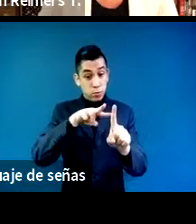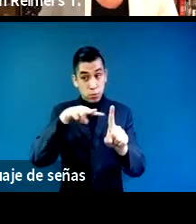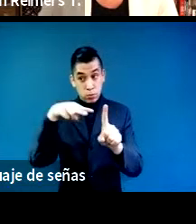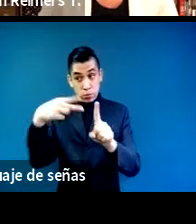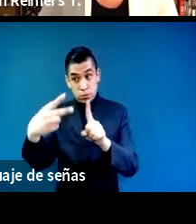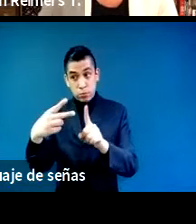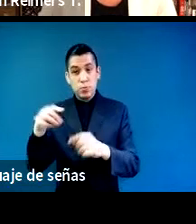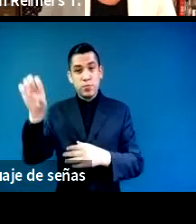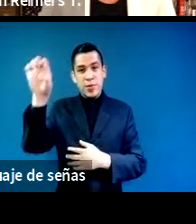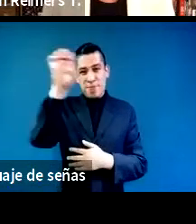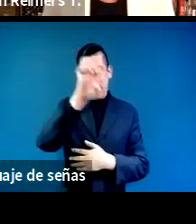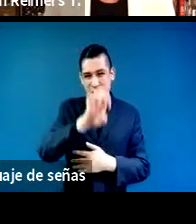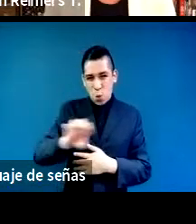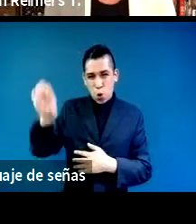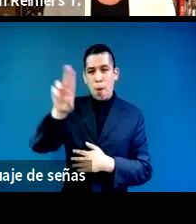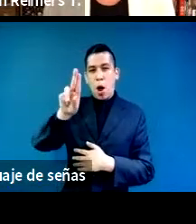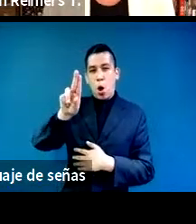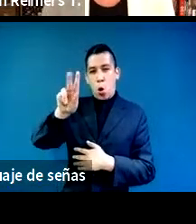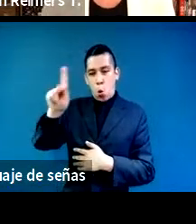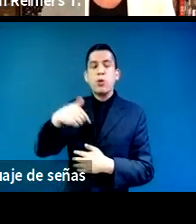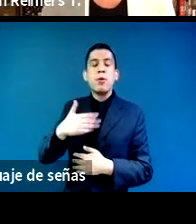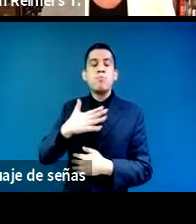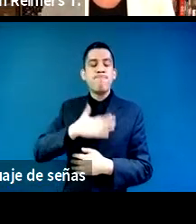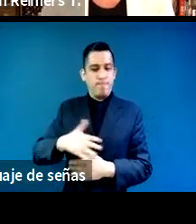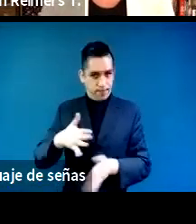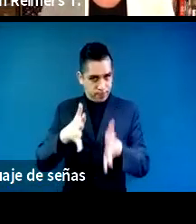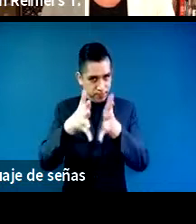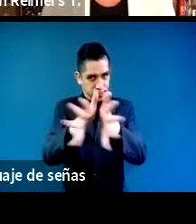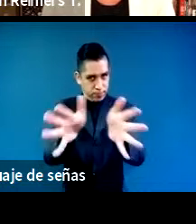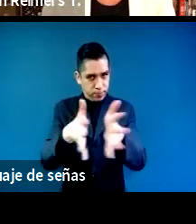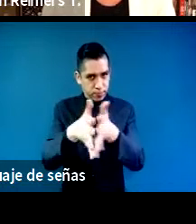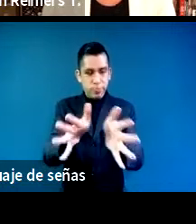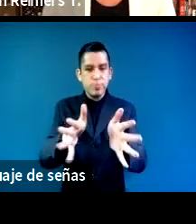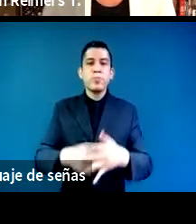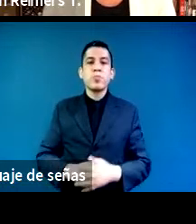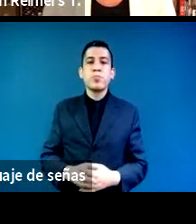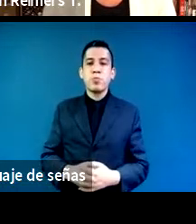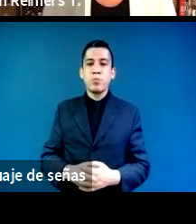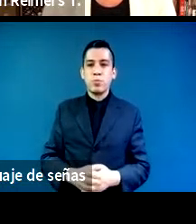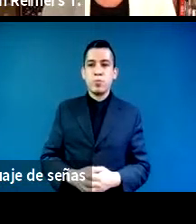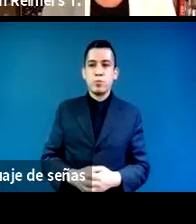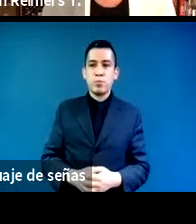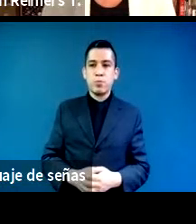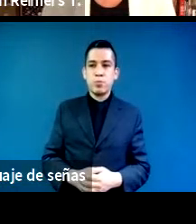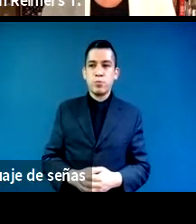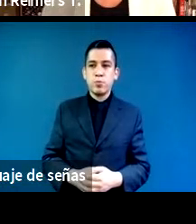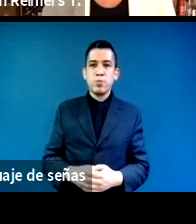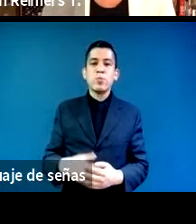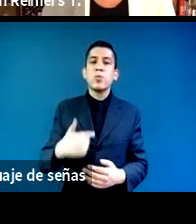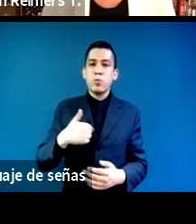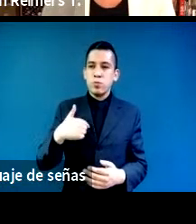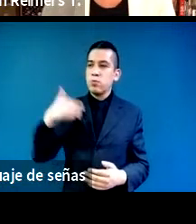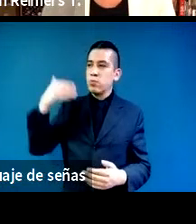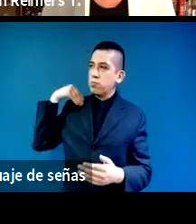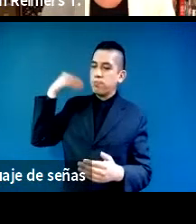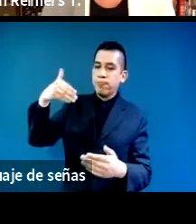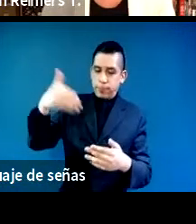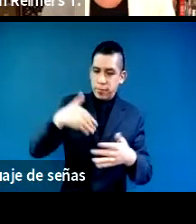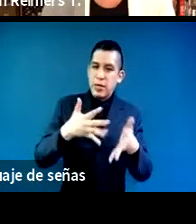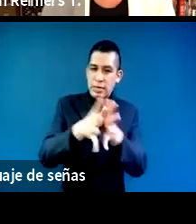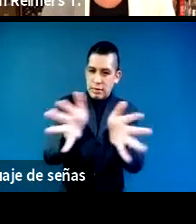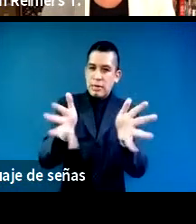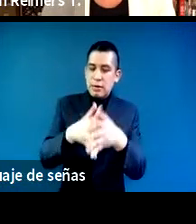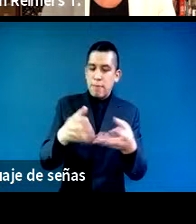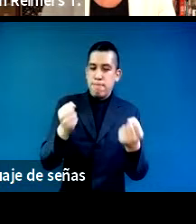been thinking a lot about this, obviously, over the last few years. And from the EBU perspective, we came up with a particular